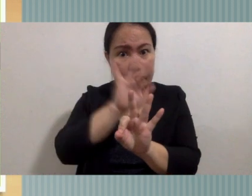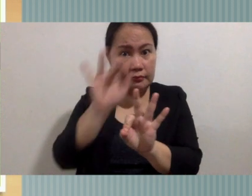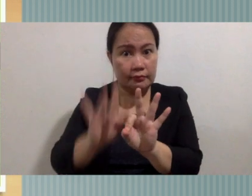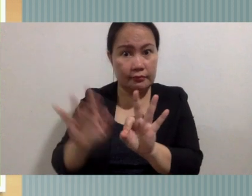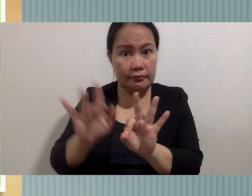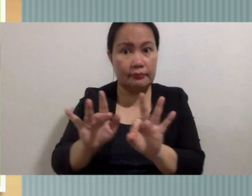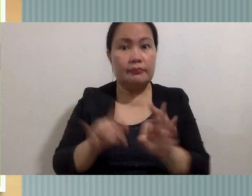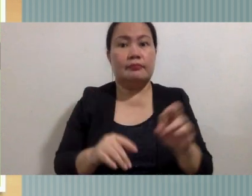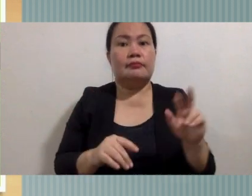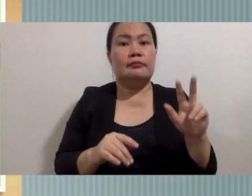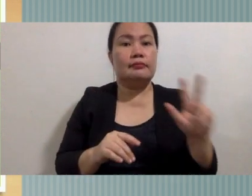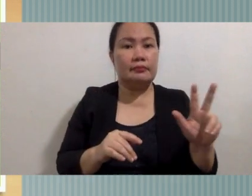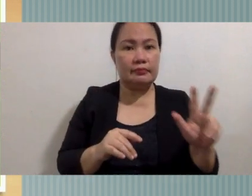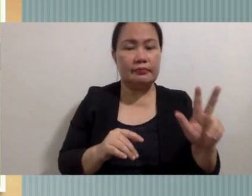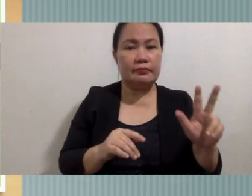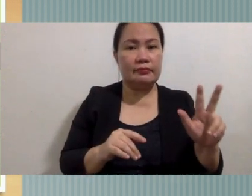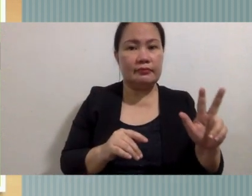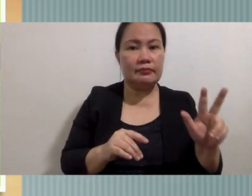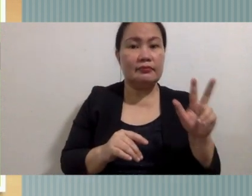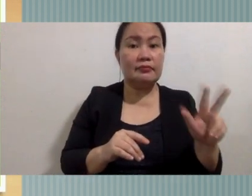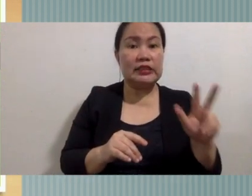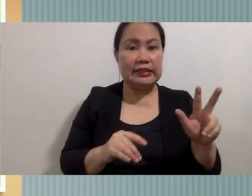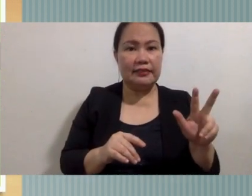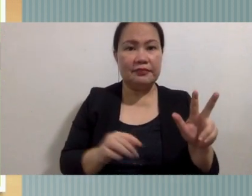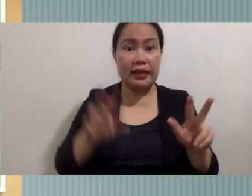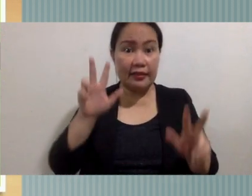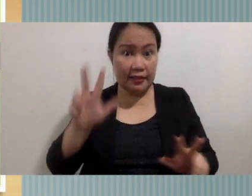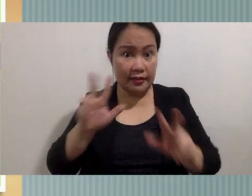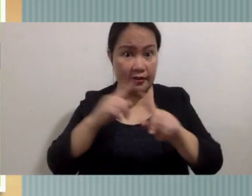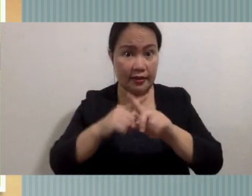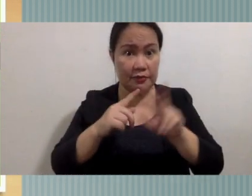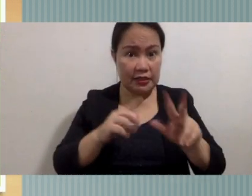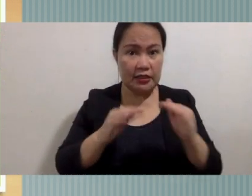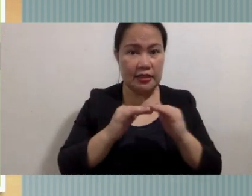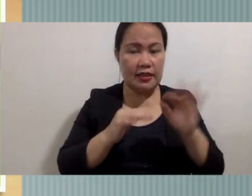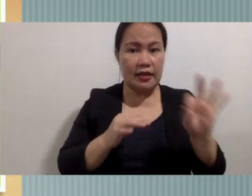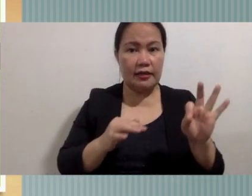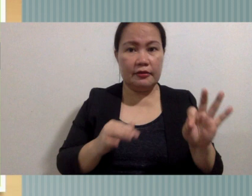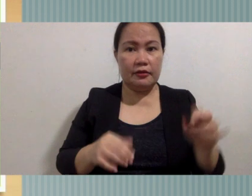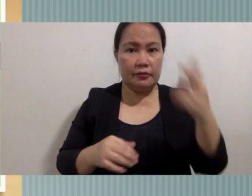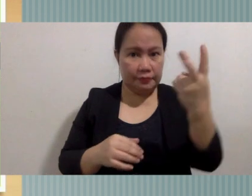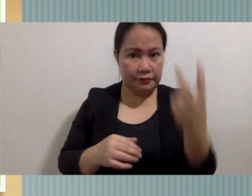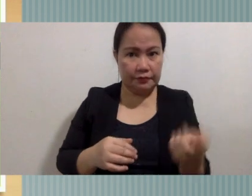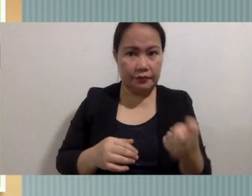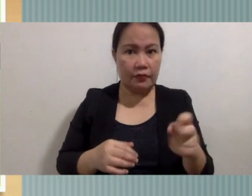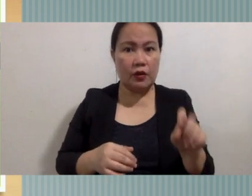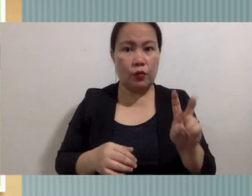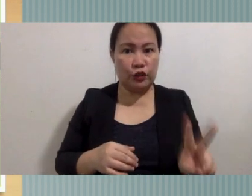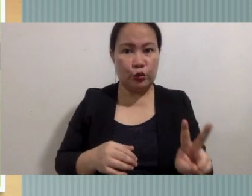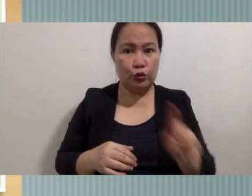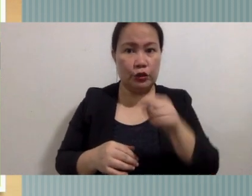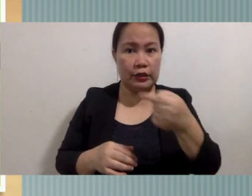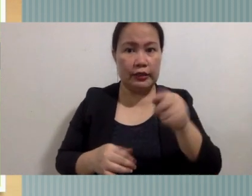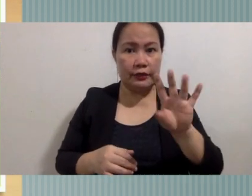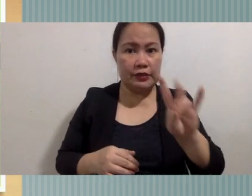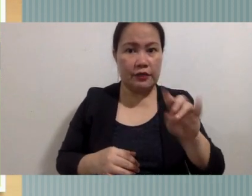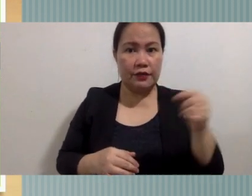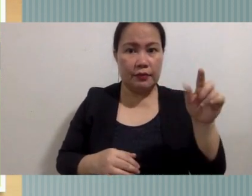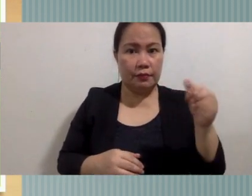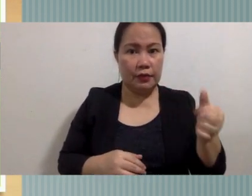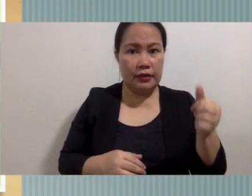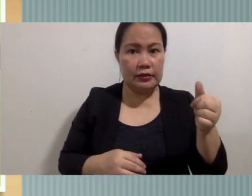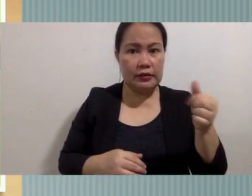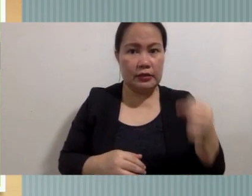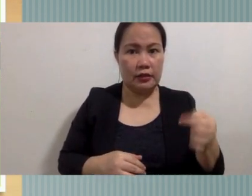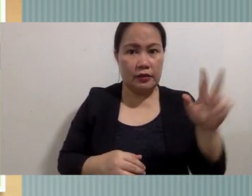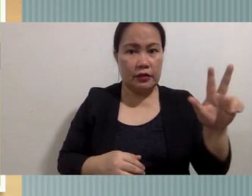perfect square. So we will have negative 7, positive or negative 3 over 2.